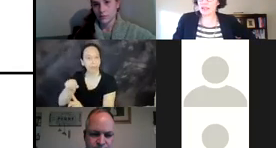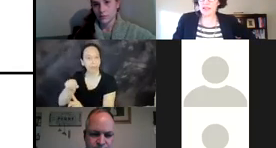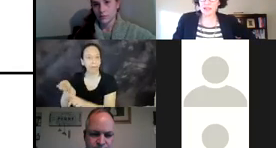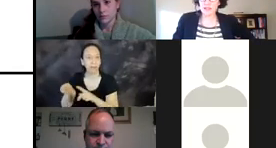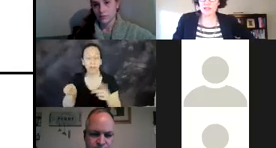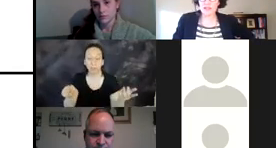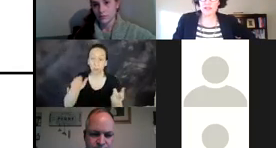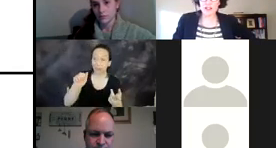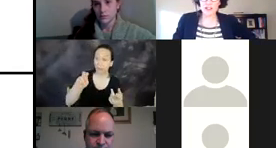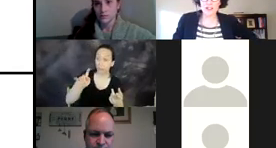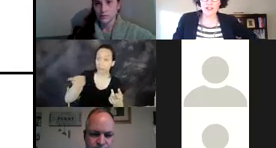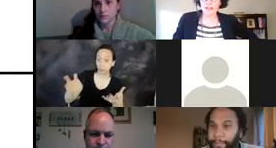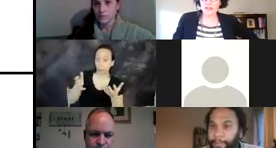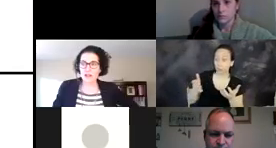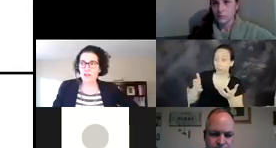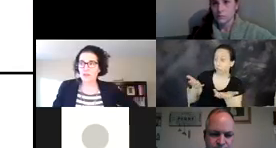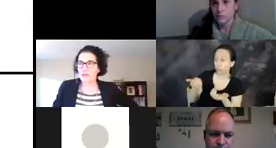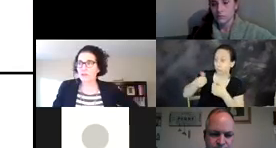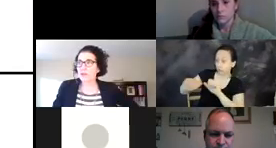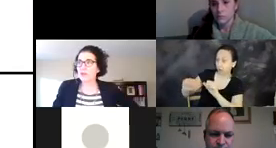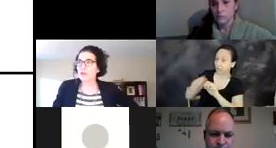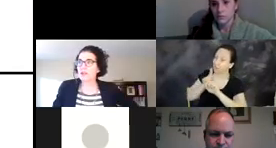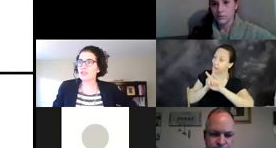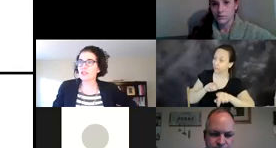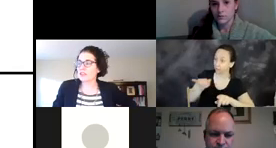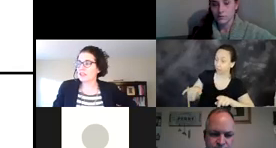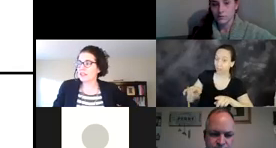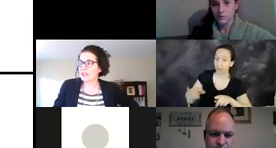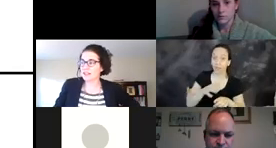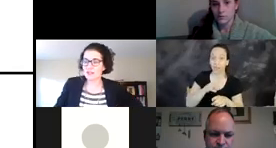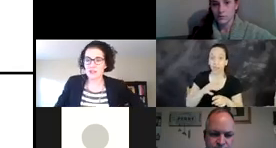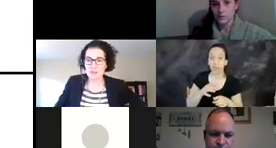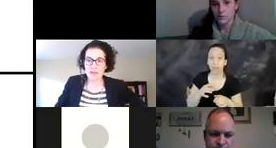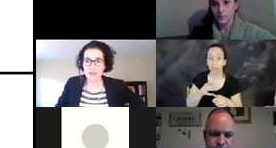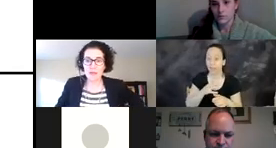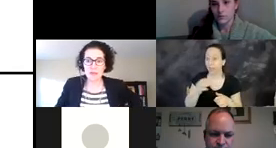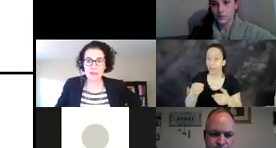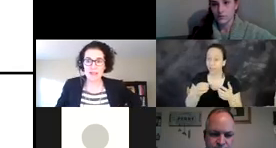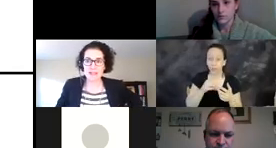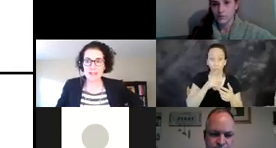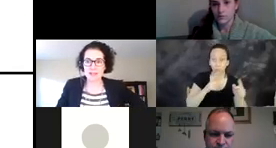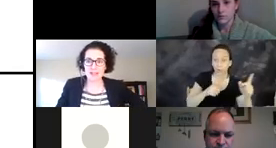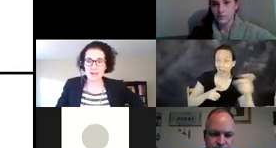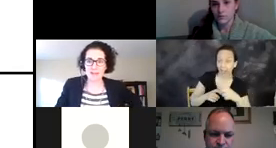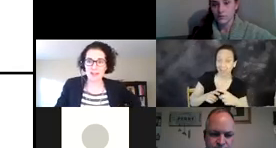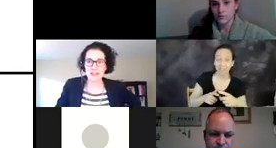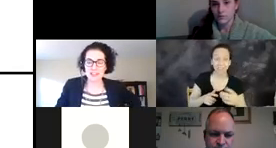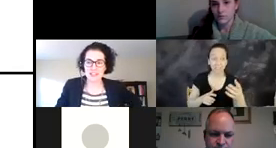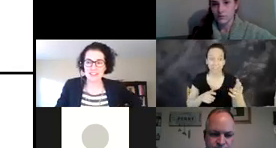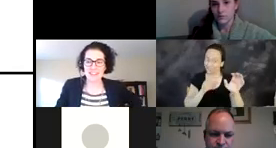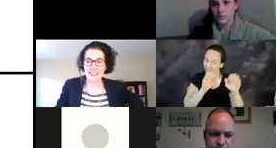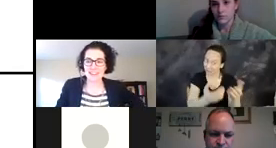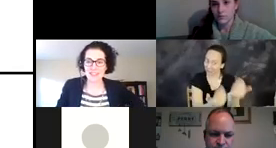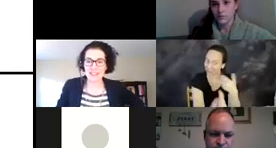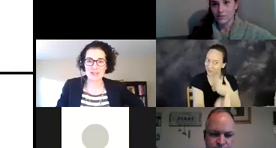swing at that and also encourage our the questioner that they can join some of our upcoming meetings as we think about fare